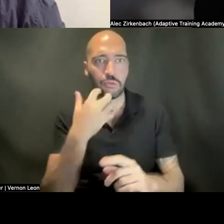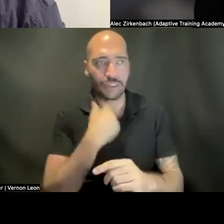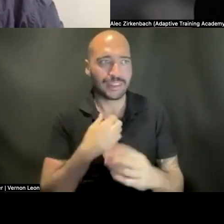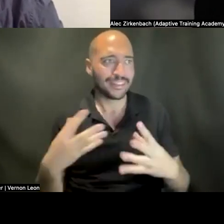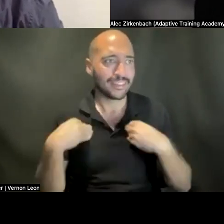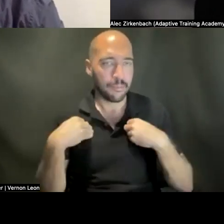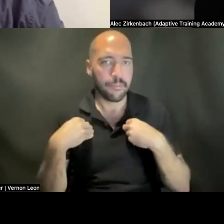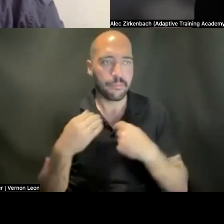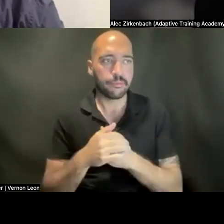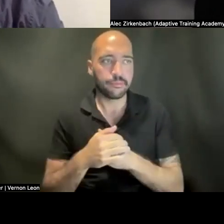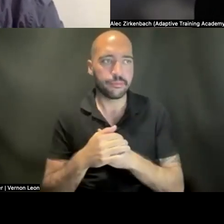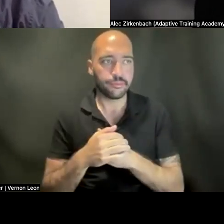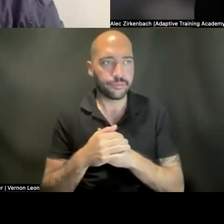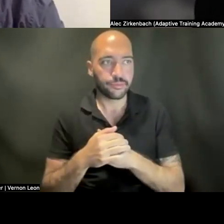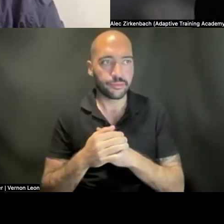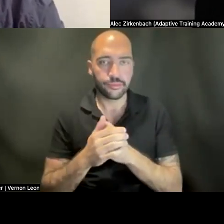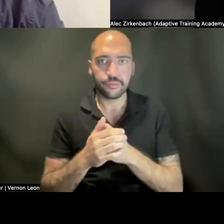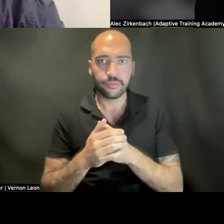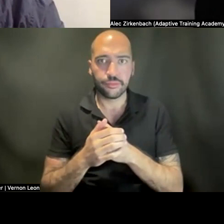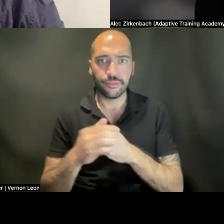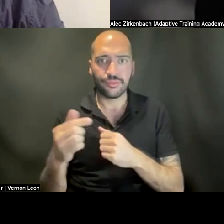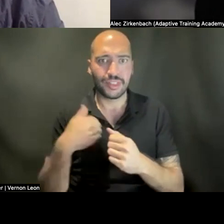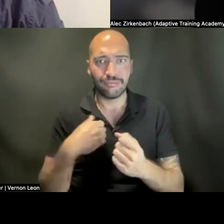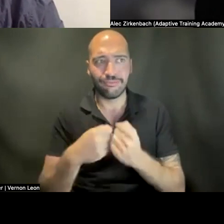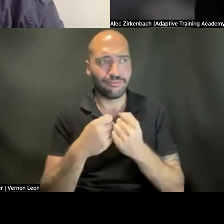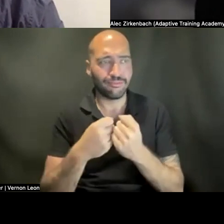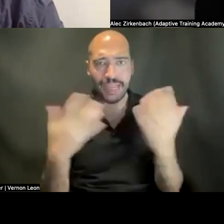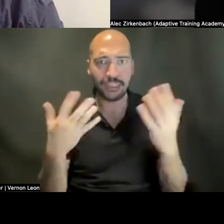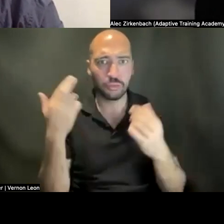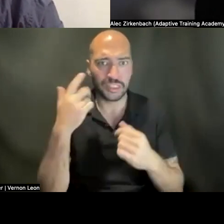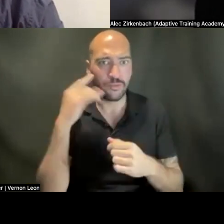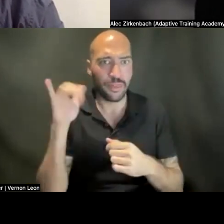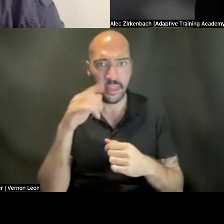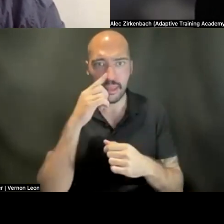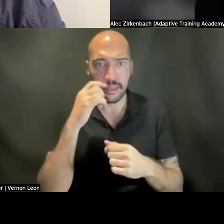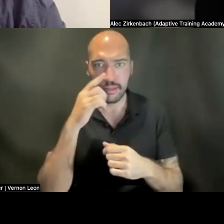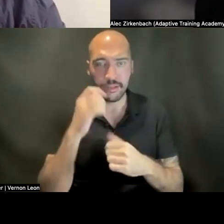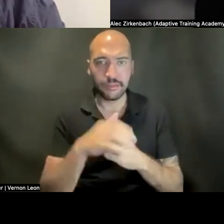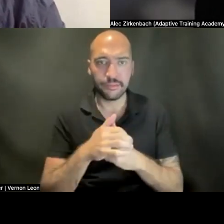And there are a variety of reasons for that. There are a variety of